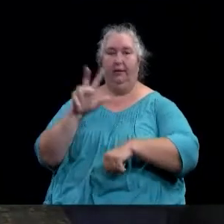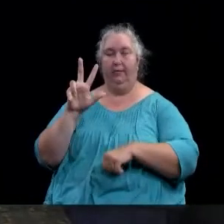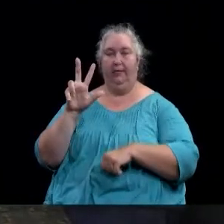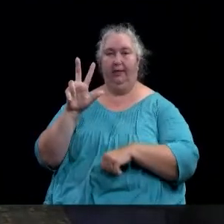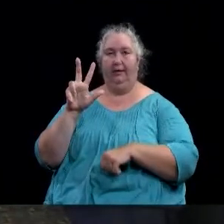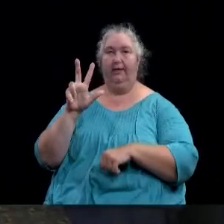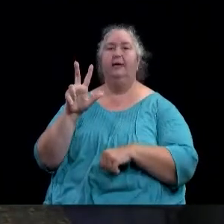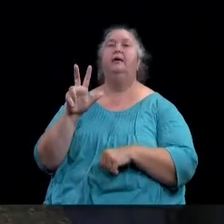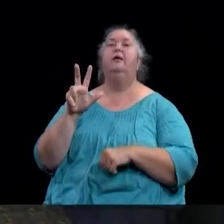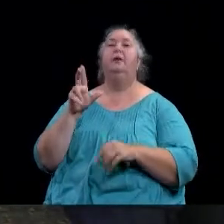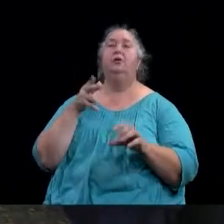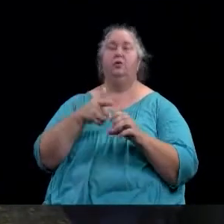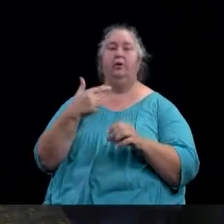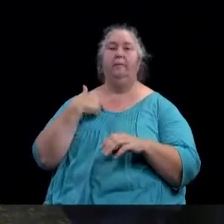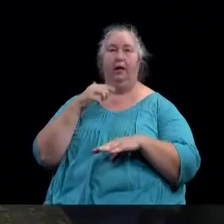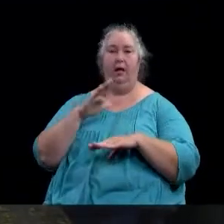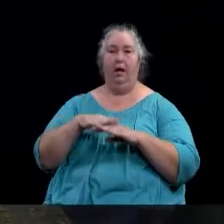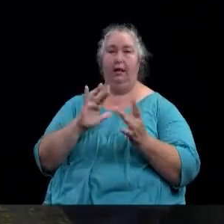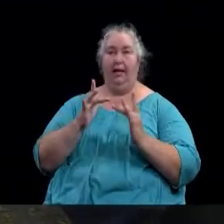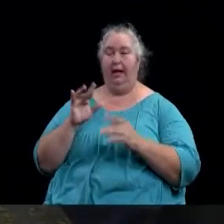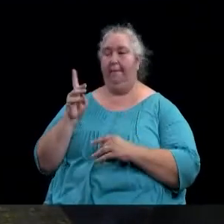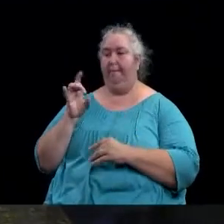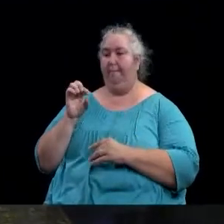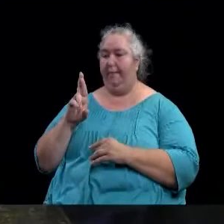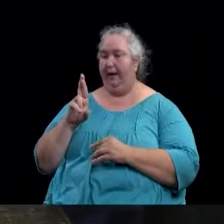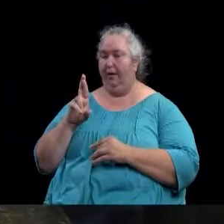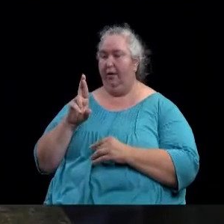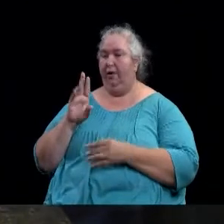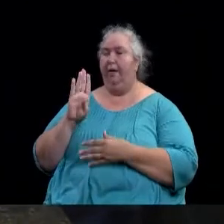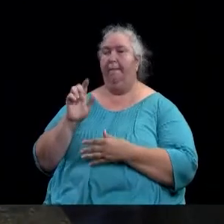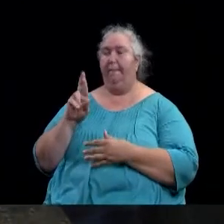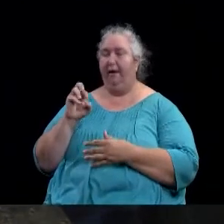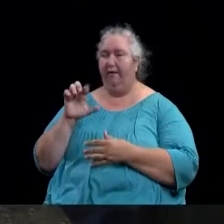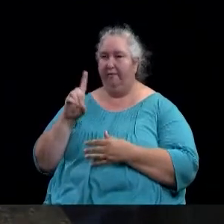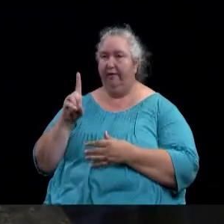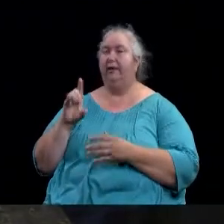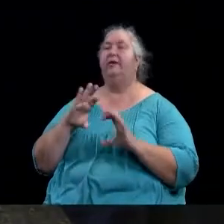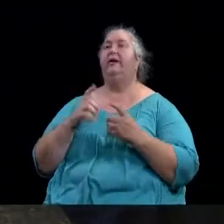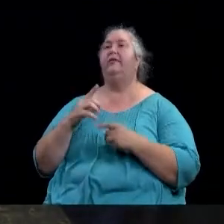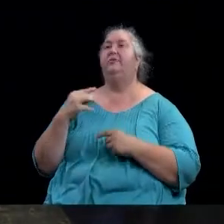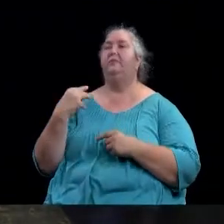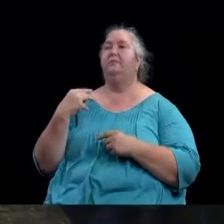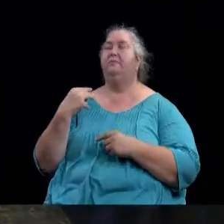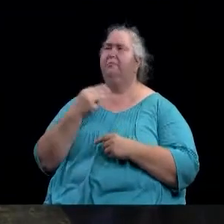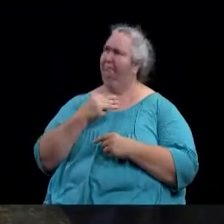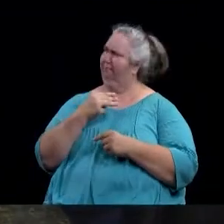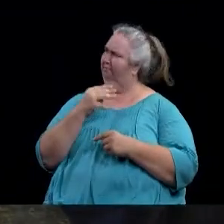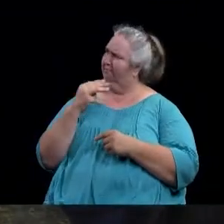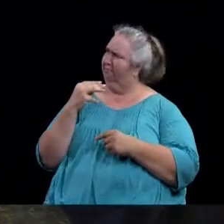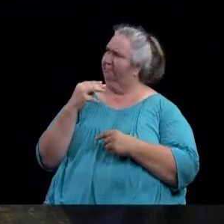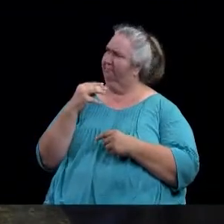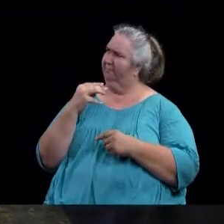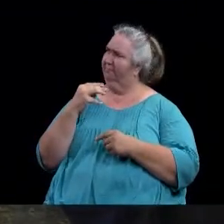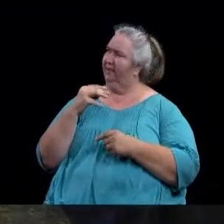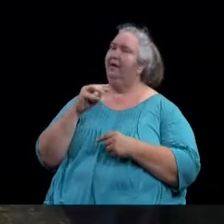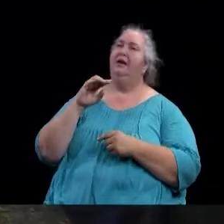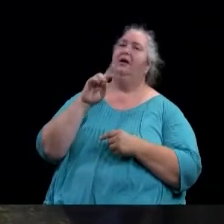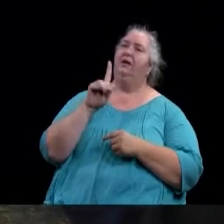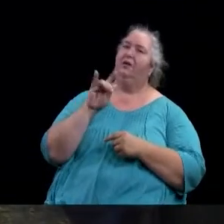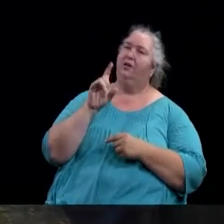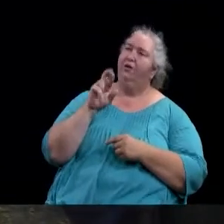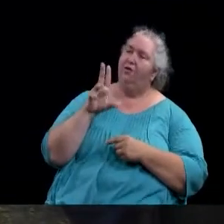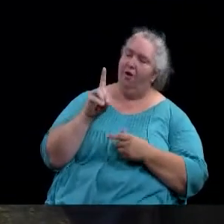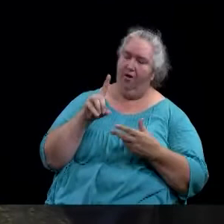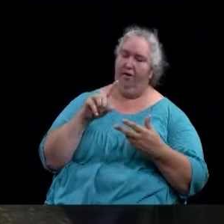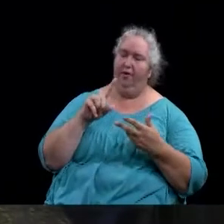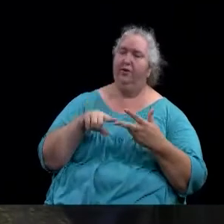Andrea Bearfield, Councilmember Hector Sabito, Councilmember John Kennard, Councilmember Darius Ewing, and Councilmember Jim Holmes. Please join